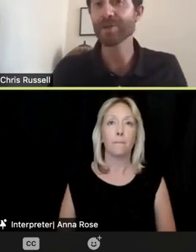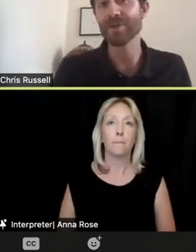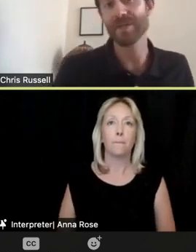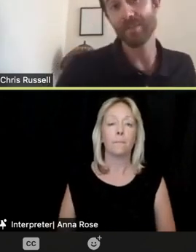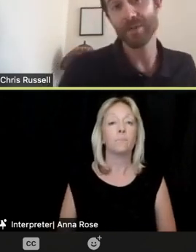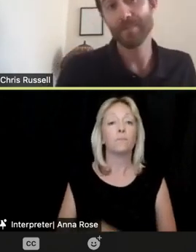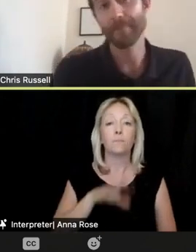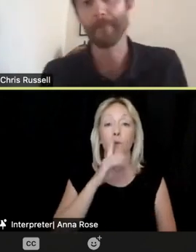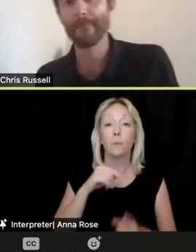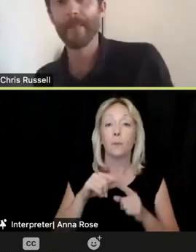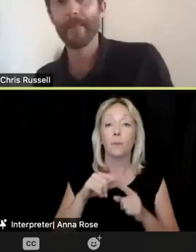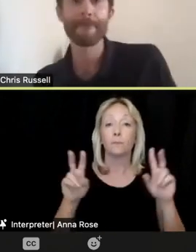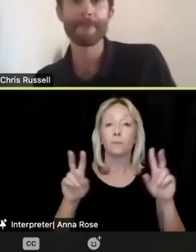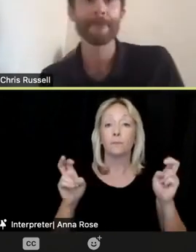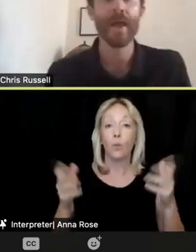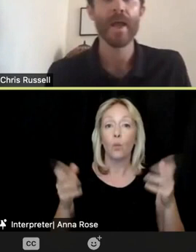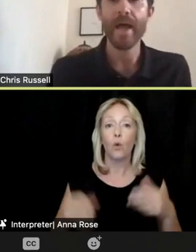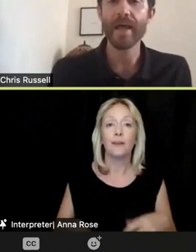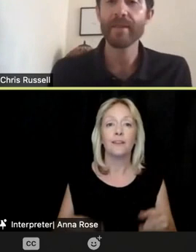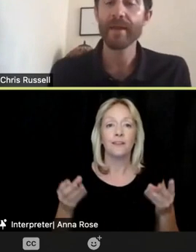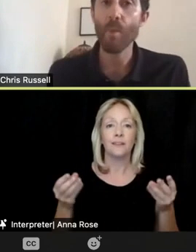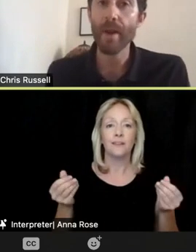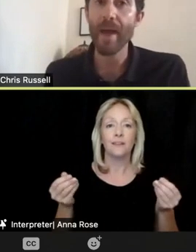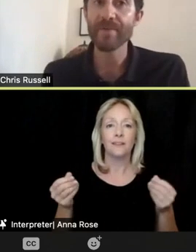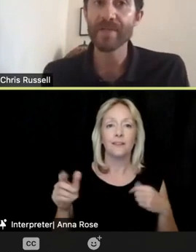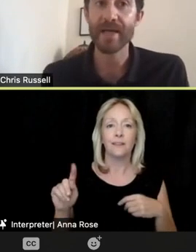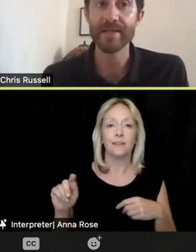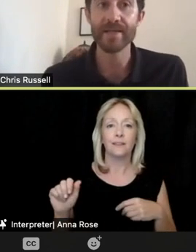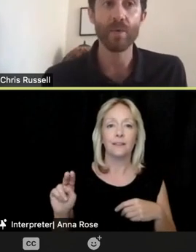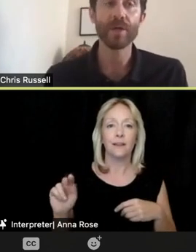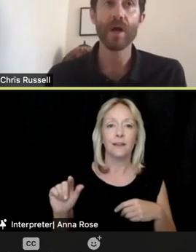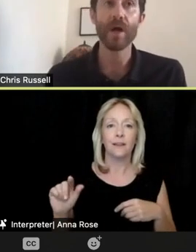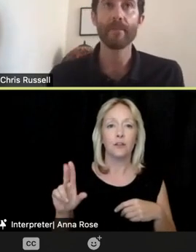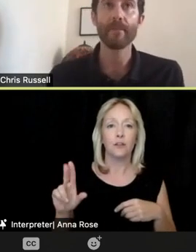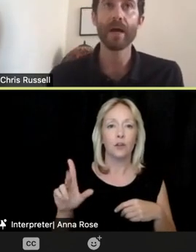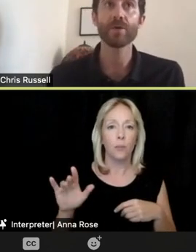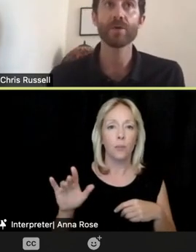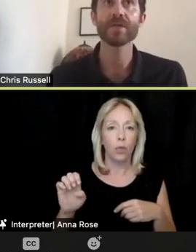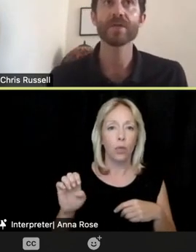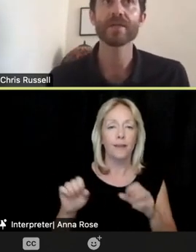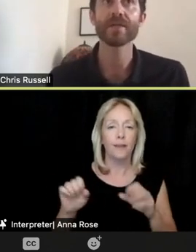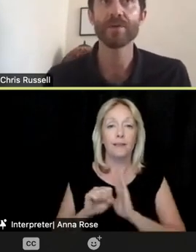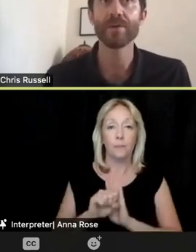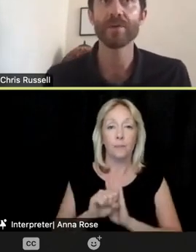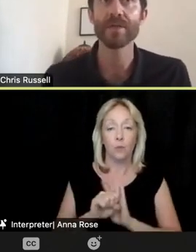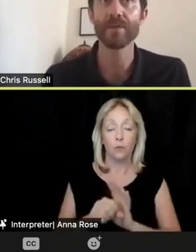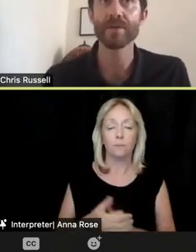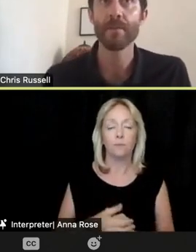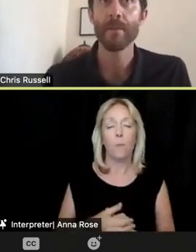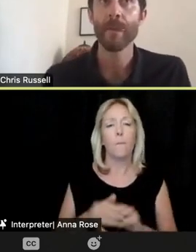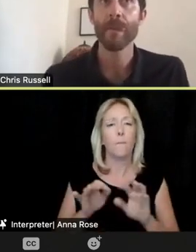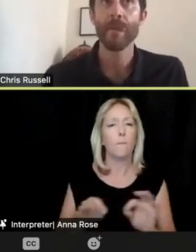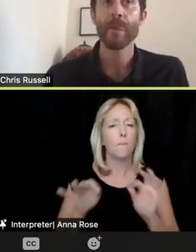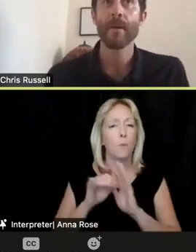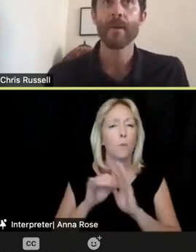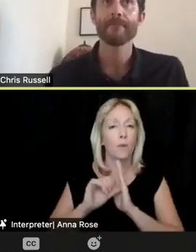discussing tangible symbols. Okay, and I think I want to emphasize that when we talk about using tangible